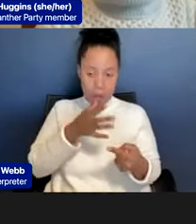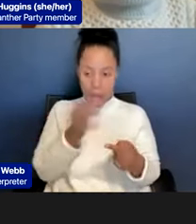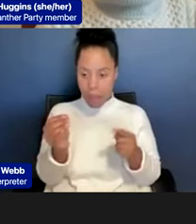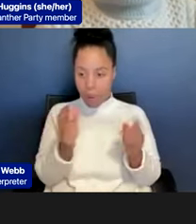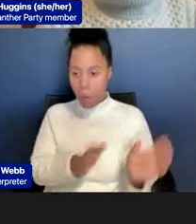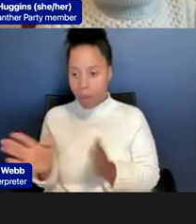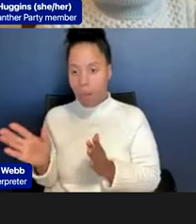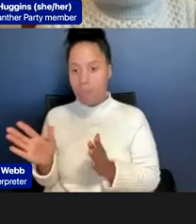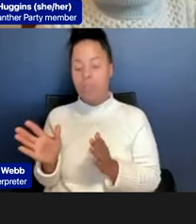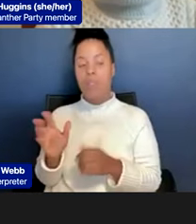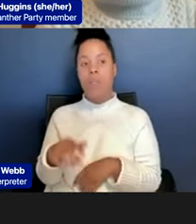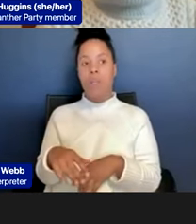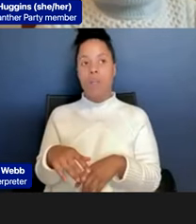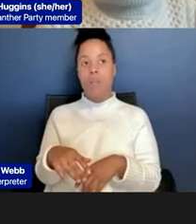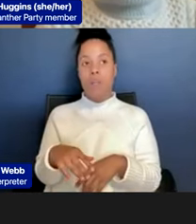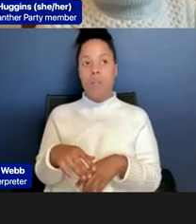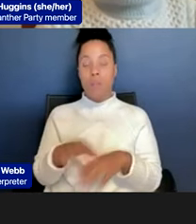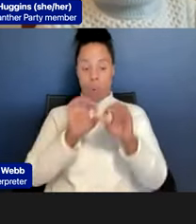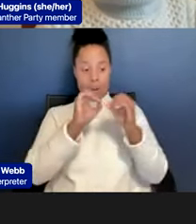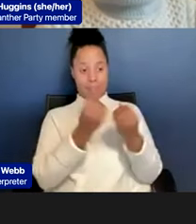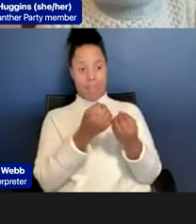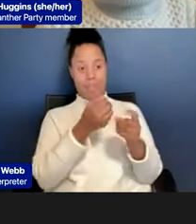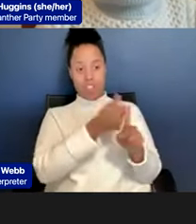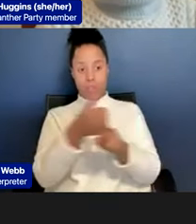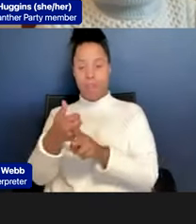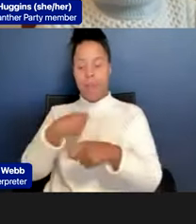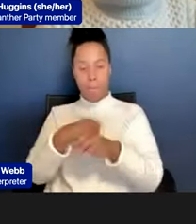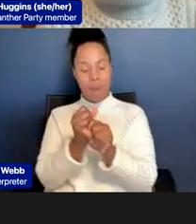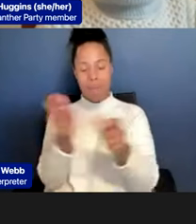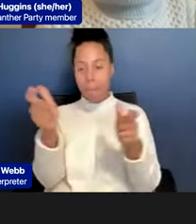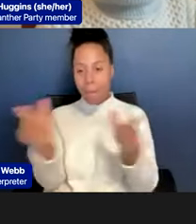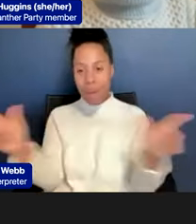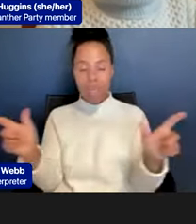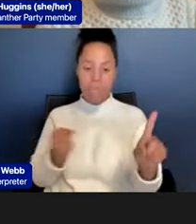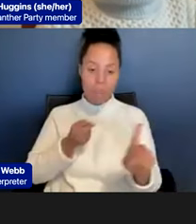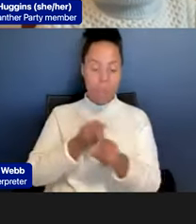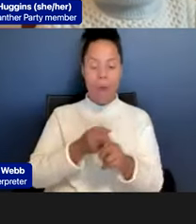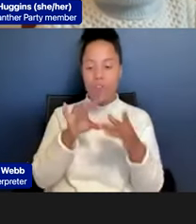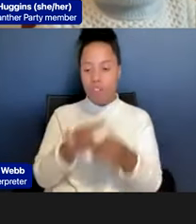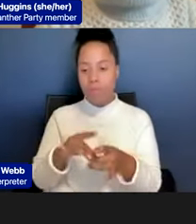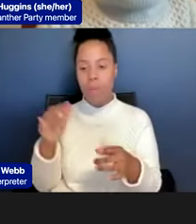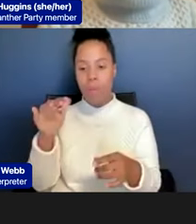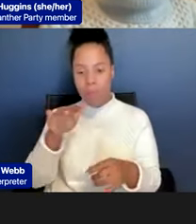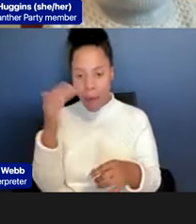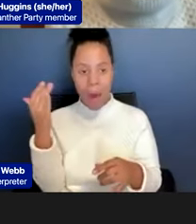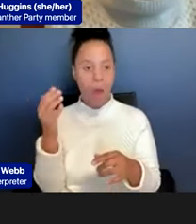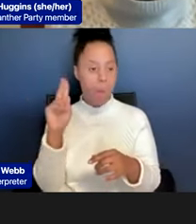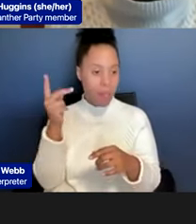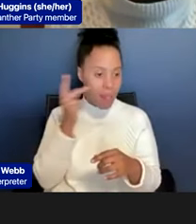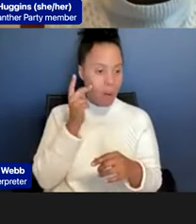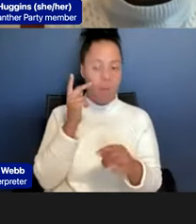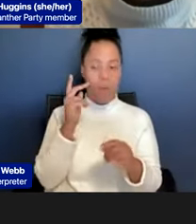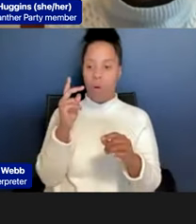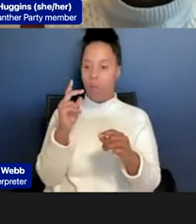organizations that have made the biggest impact in terms of Black political radical organizations have took